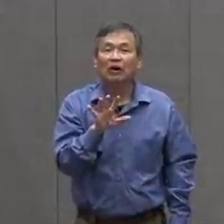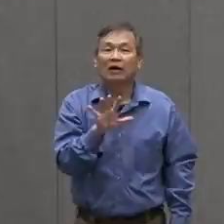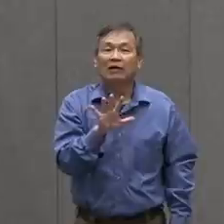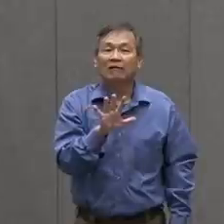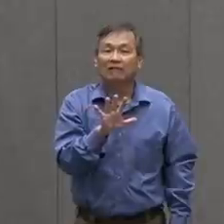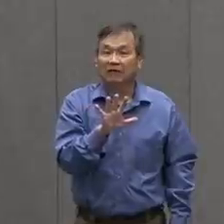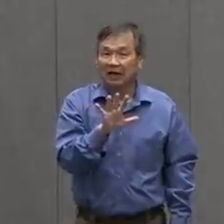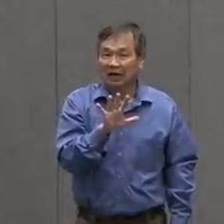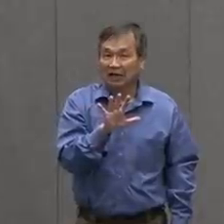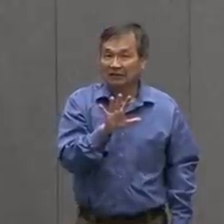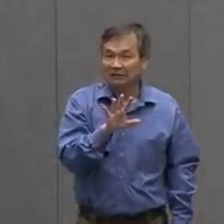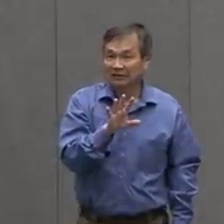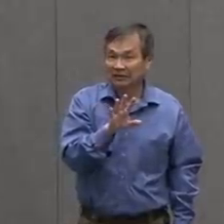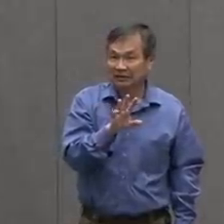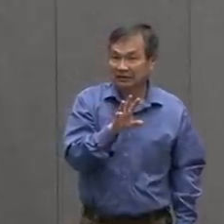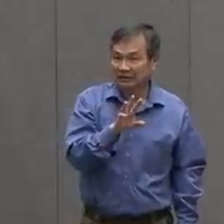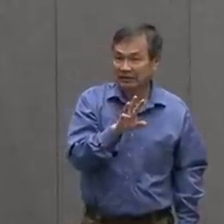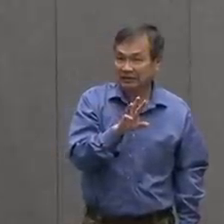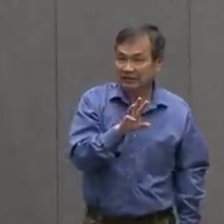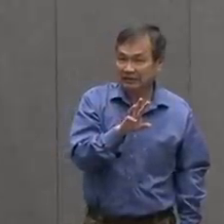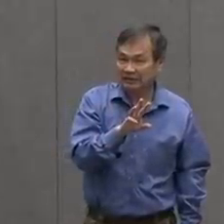5,